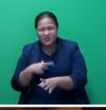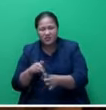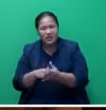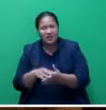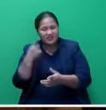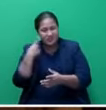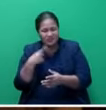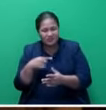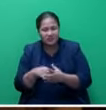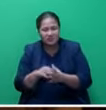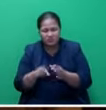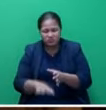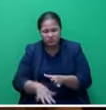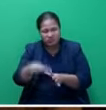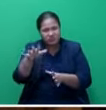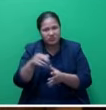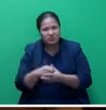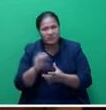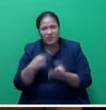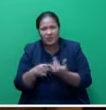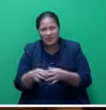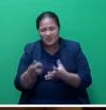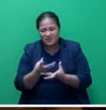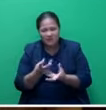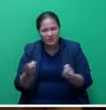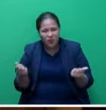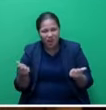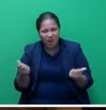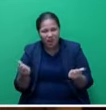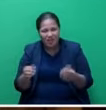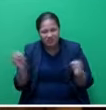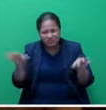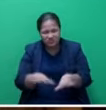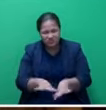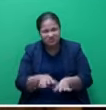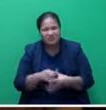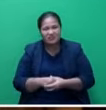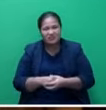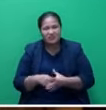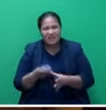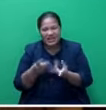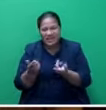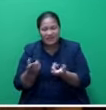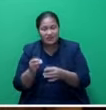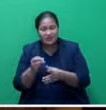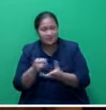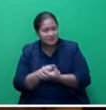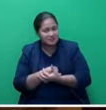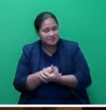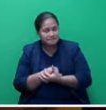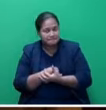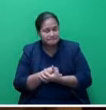farms, which has depleted soil health due to rising soil salinity. Of the